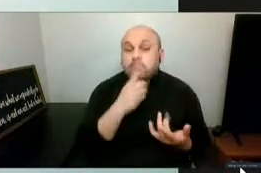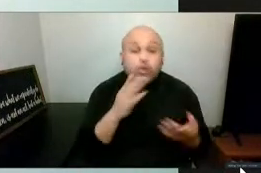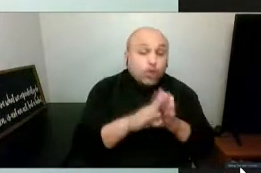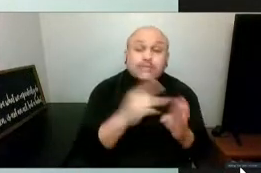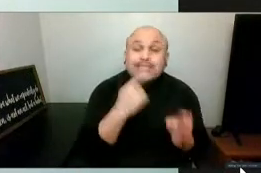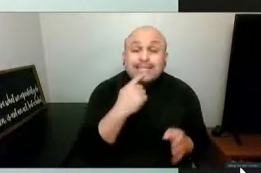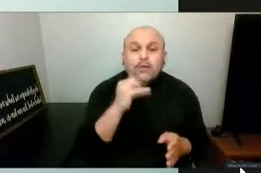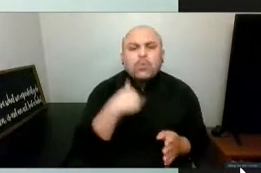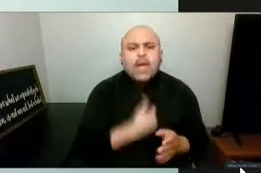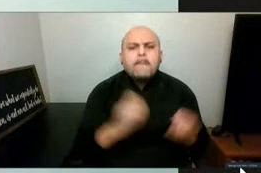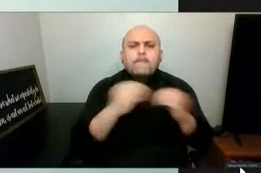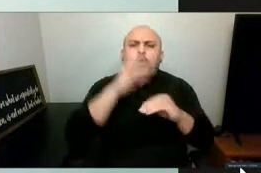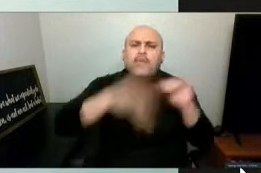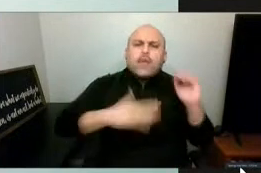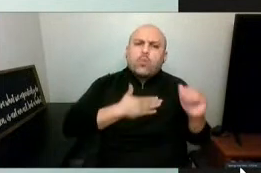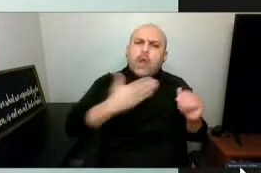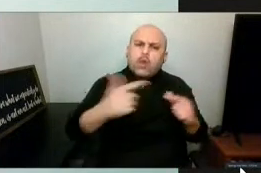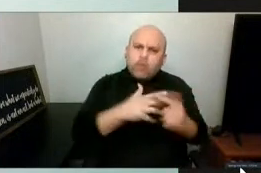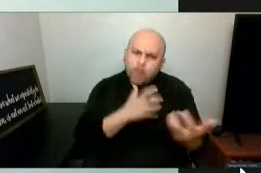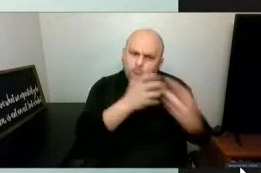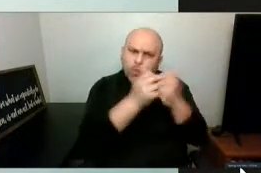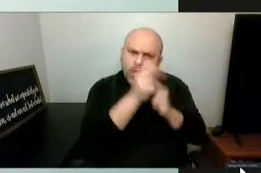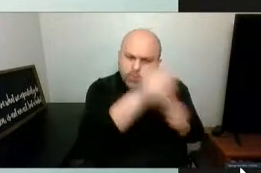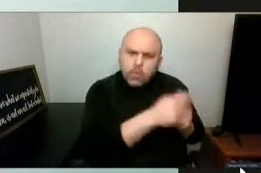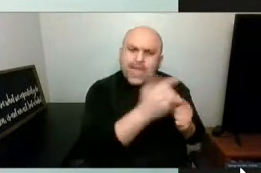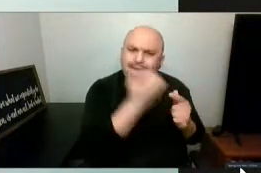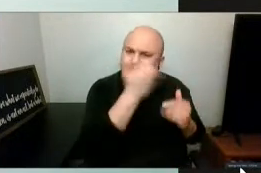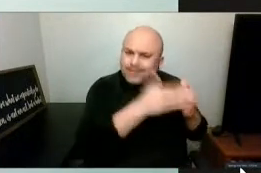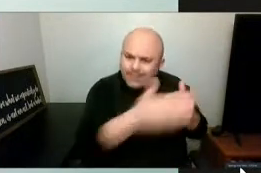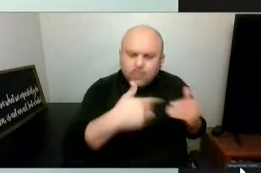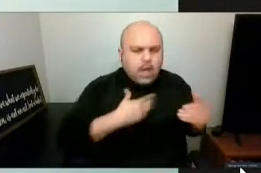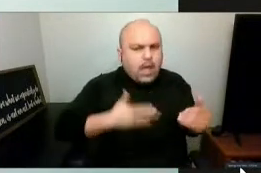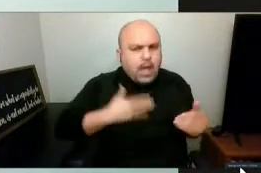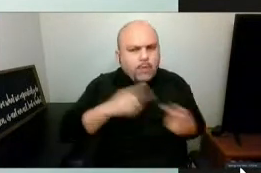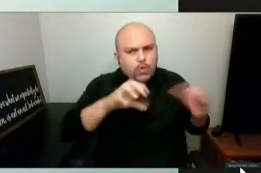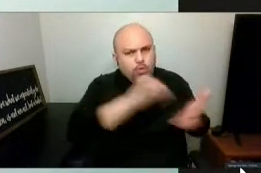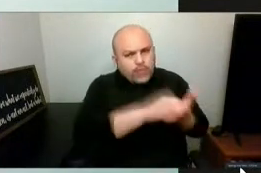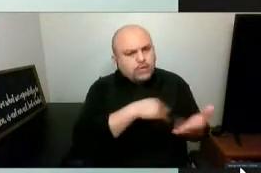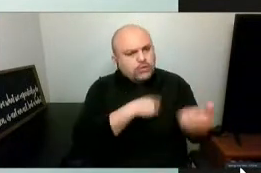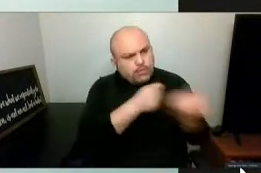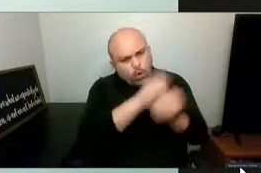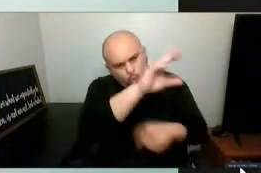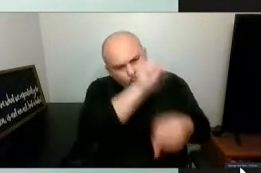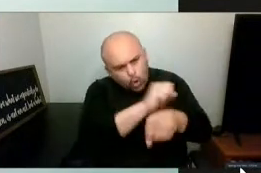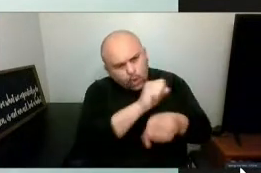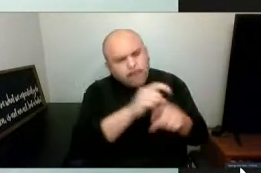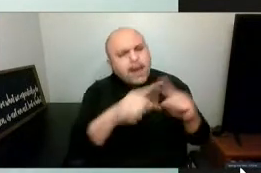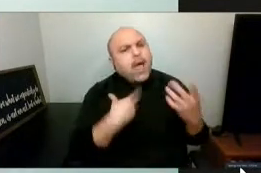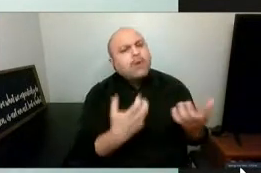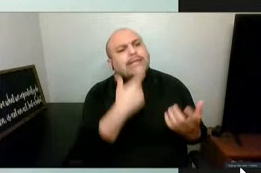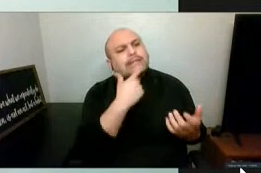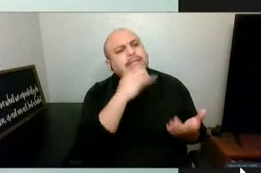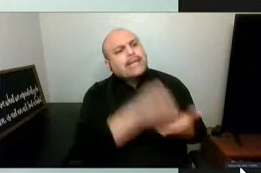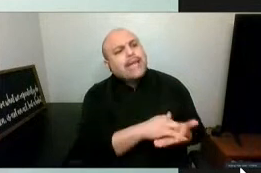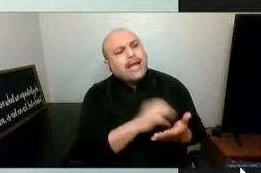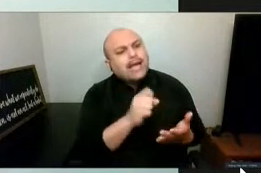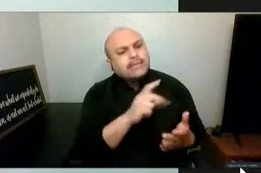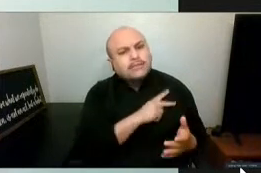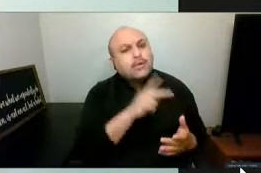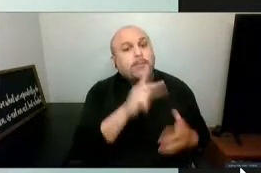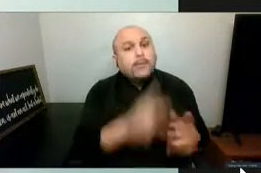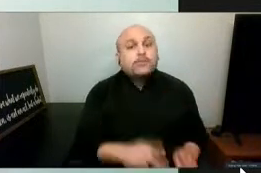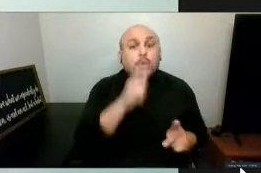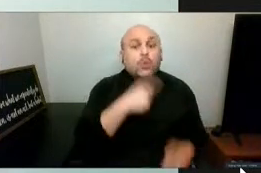be a partner with you as you move forward. We're happy to do that and support your work. And I want to say, just as a person who's been listening for the last 2